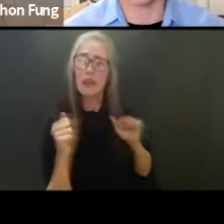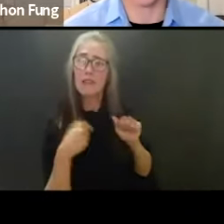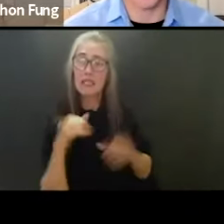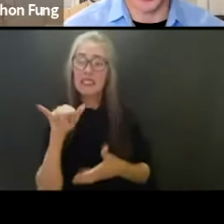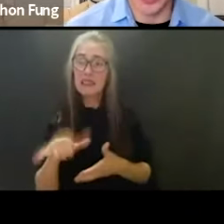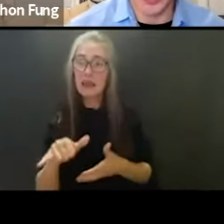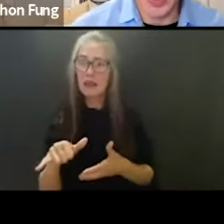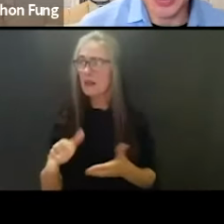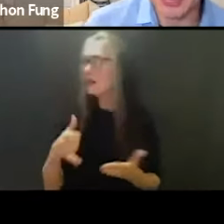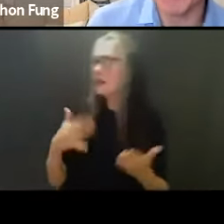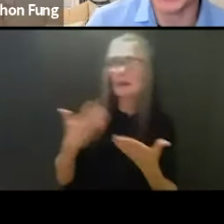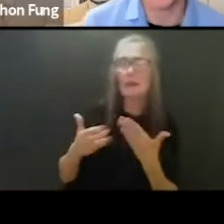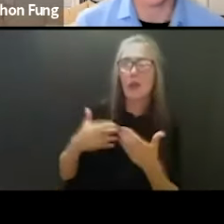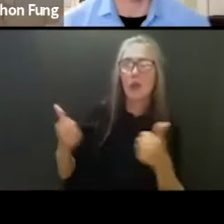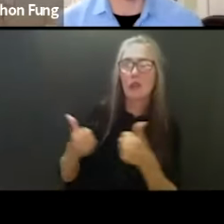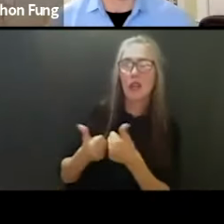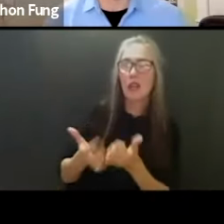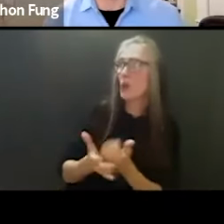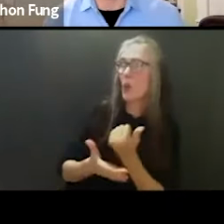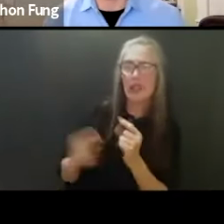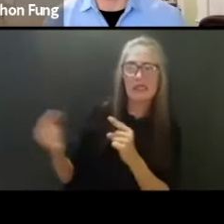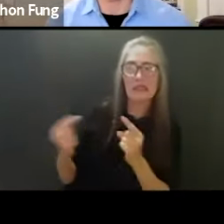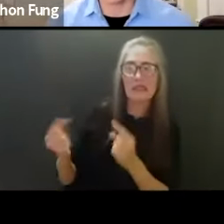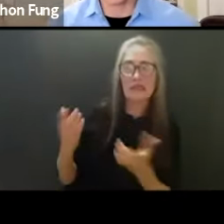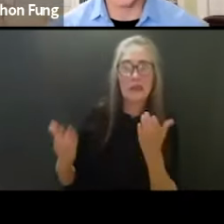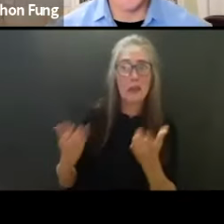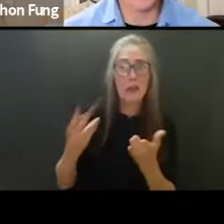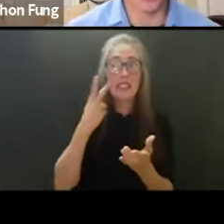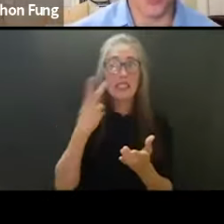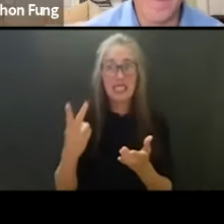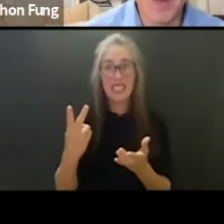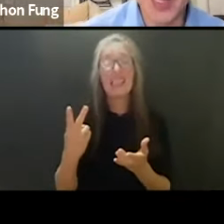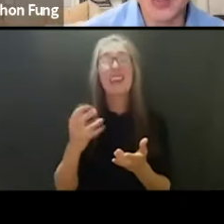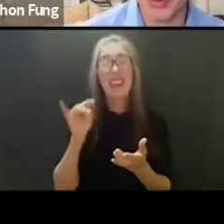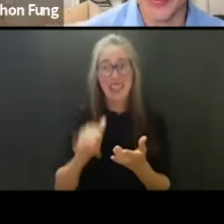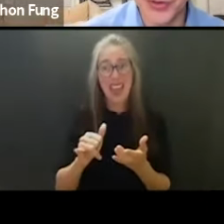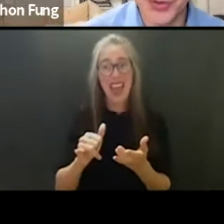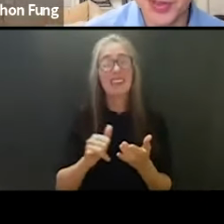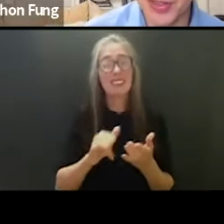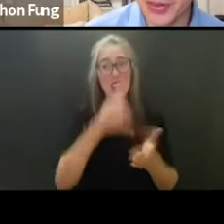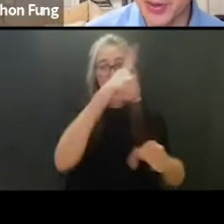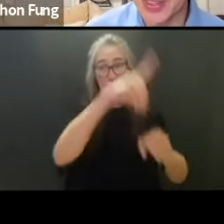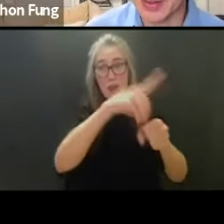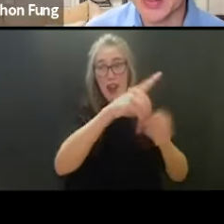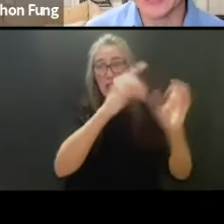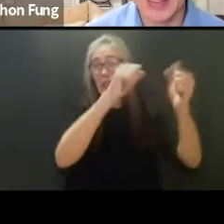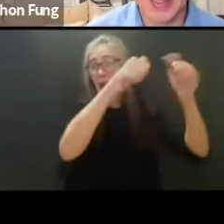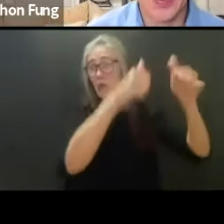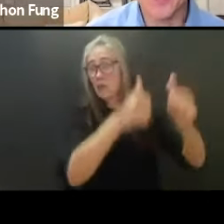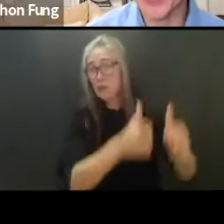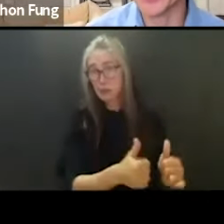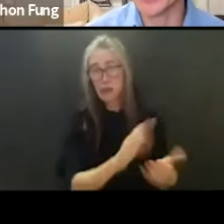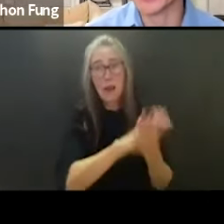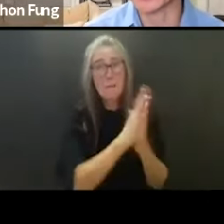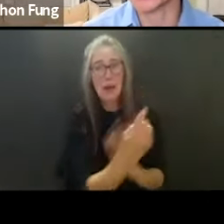dramatic version of it, but there are many other slow burn versions. So that's one possible future is authoritarian decline